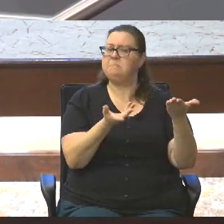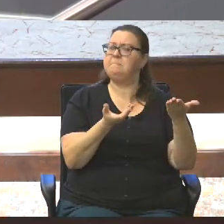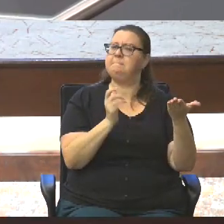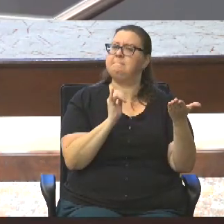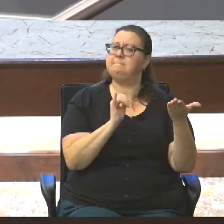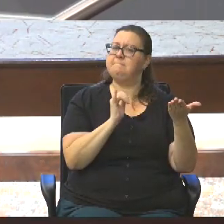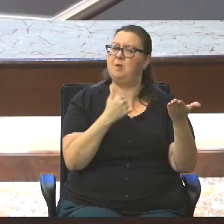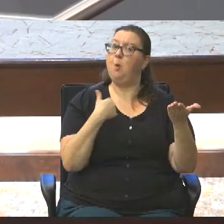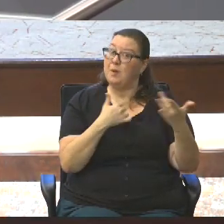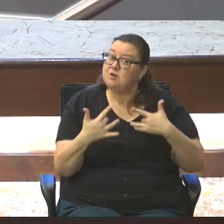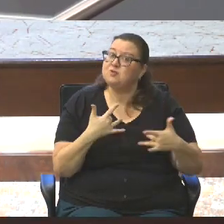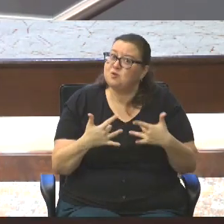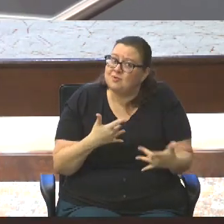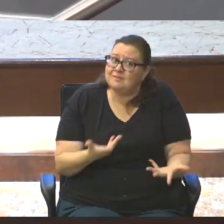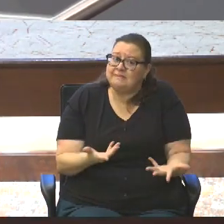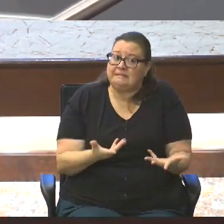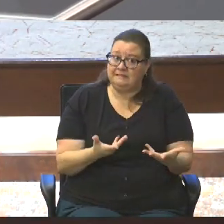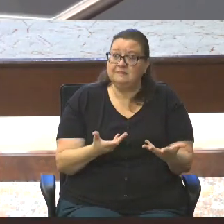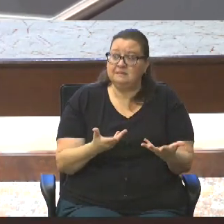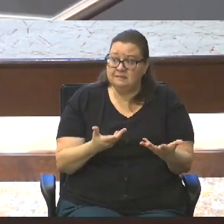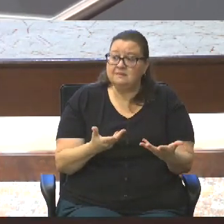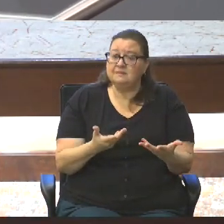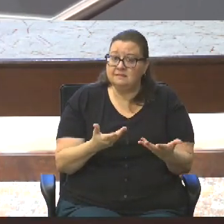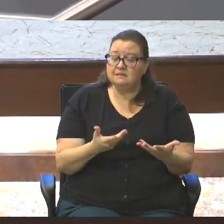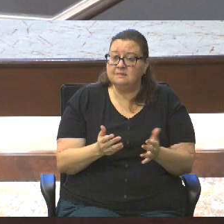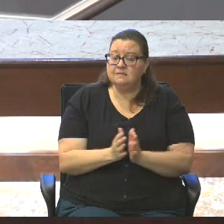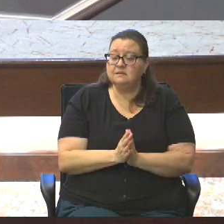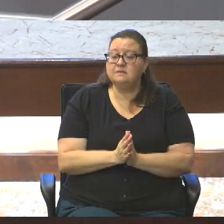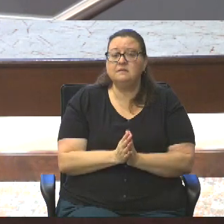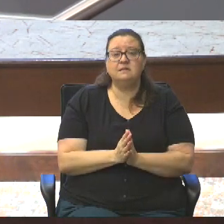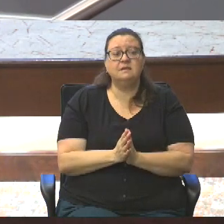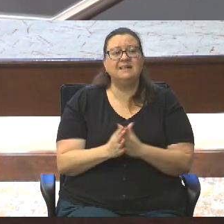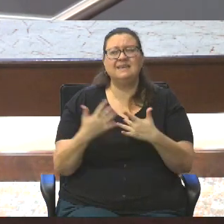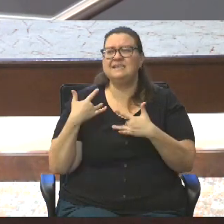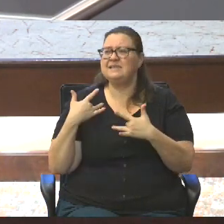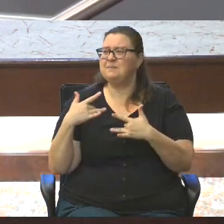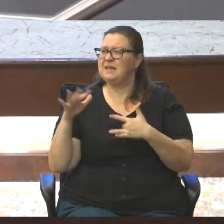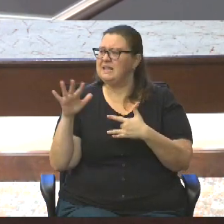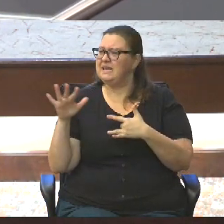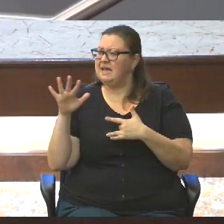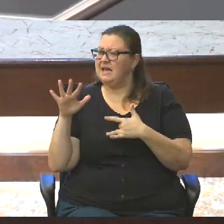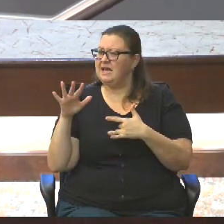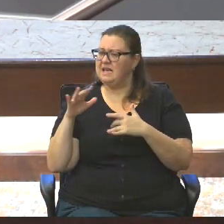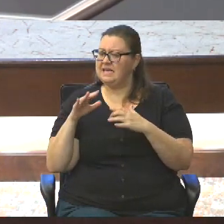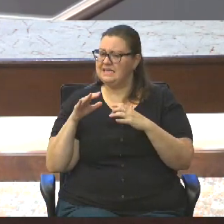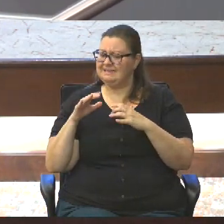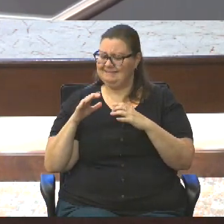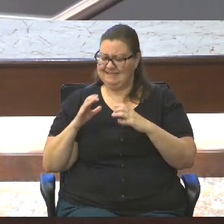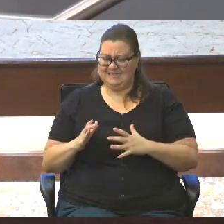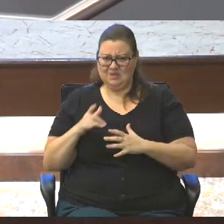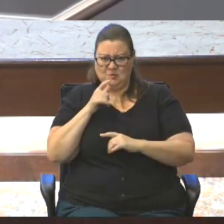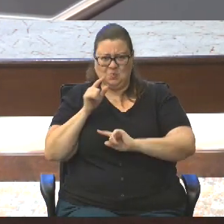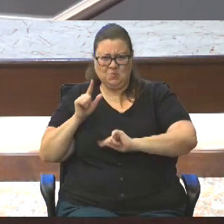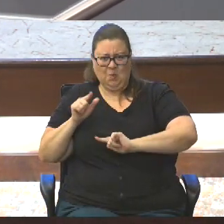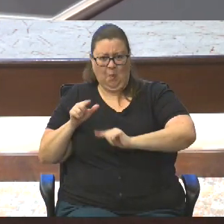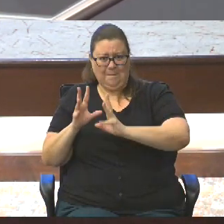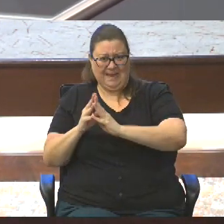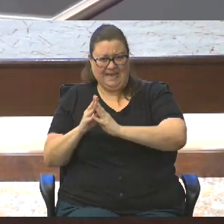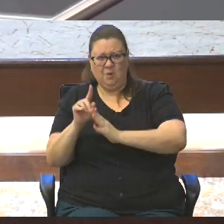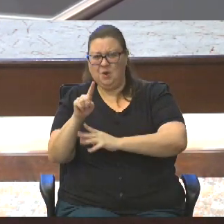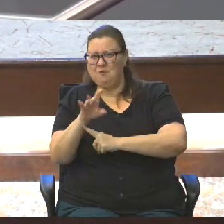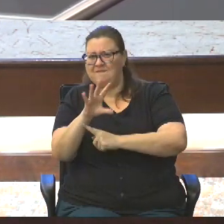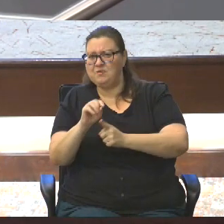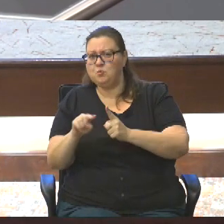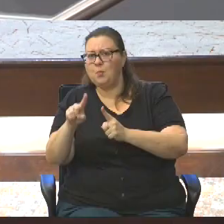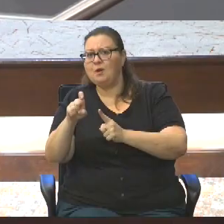We're very concerned. There's typically 150 to 190 of us that attend the meeting,